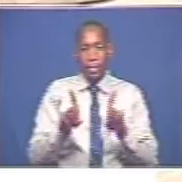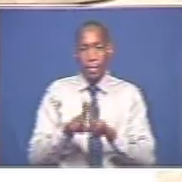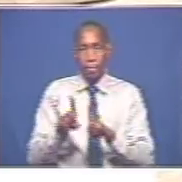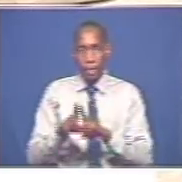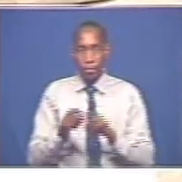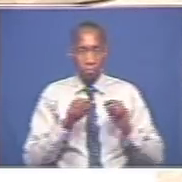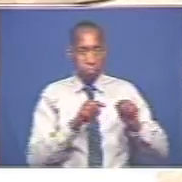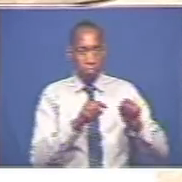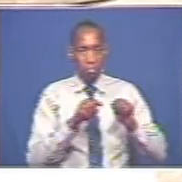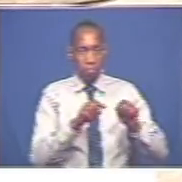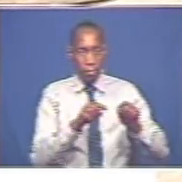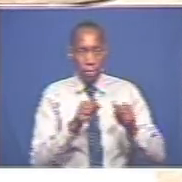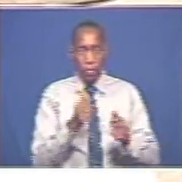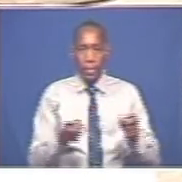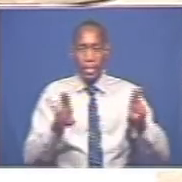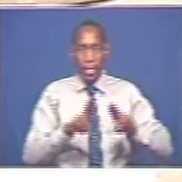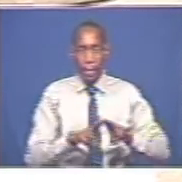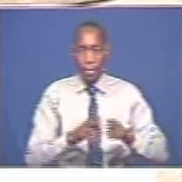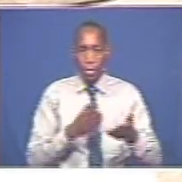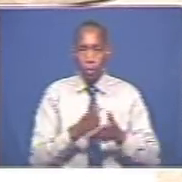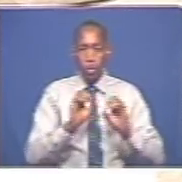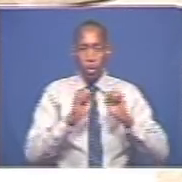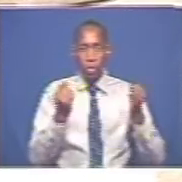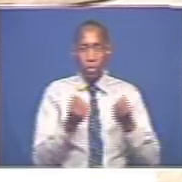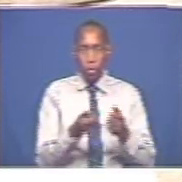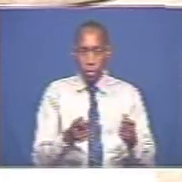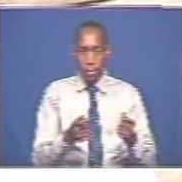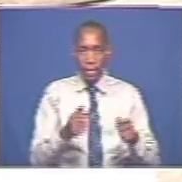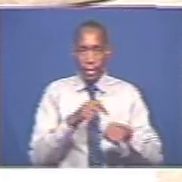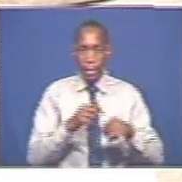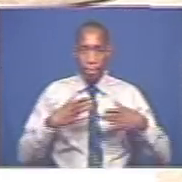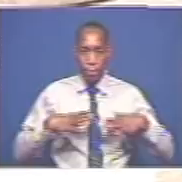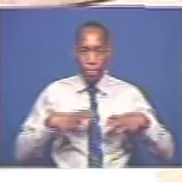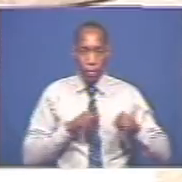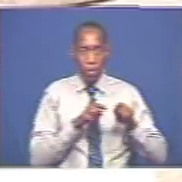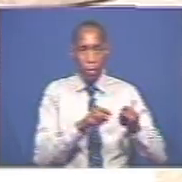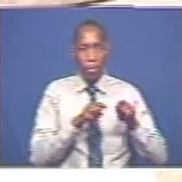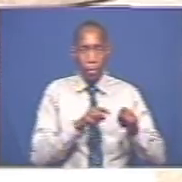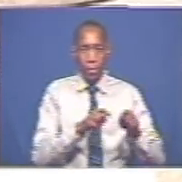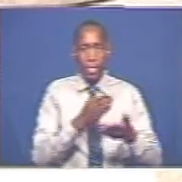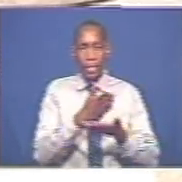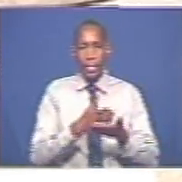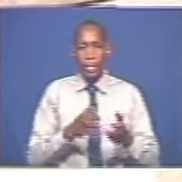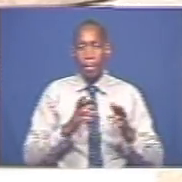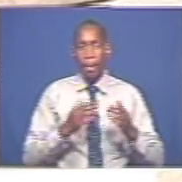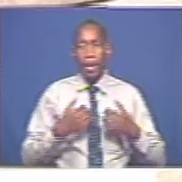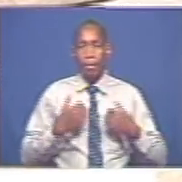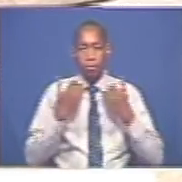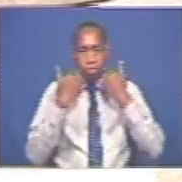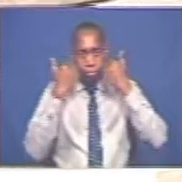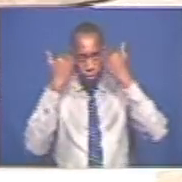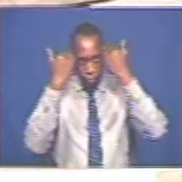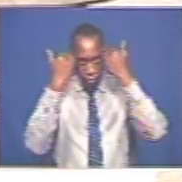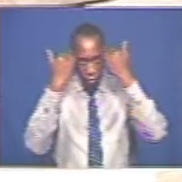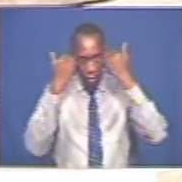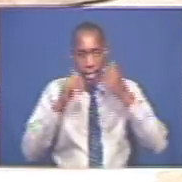bullying that is happening, even on social media, when people are being bullied and stuff like that, and some of them are already into depression, is, you know, number one, also